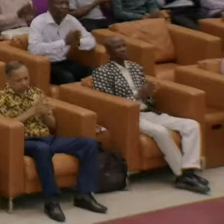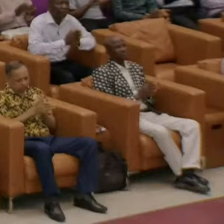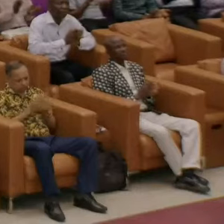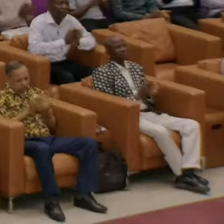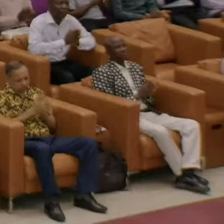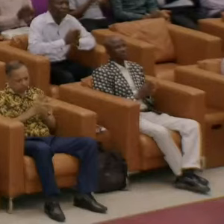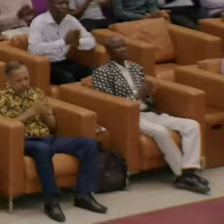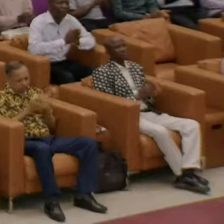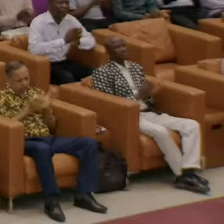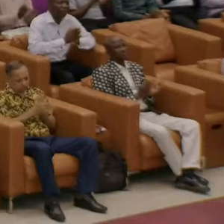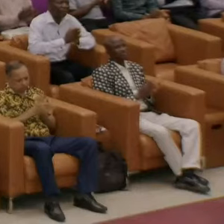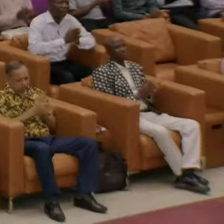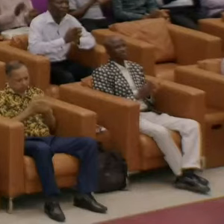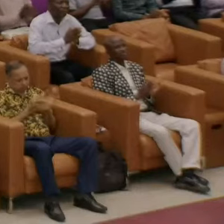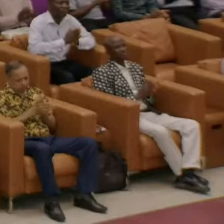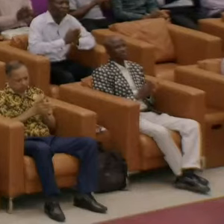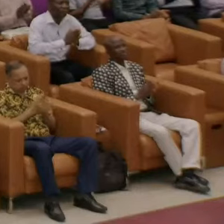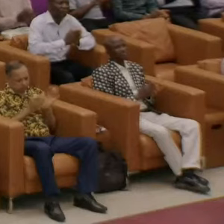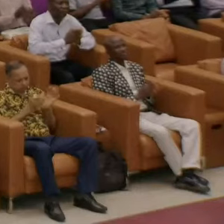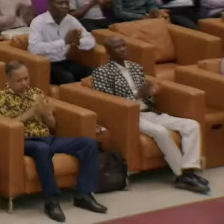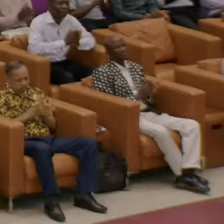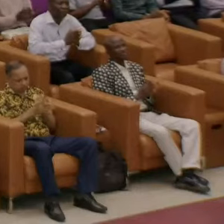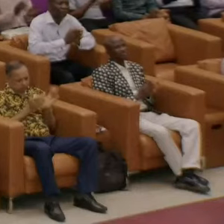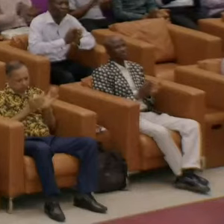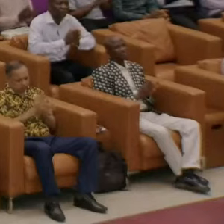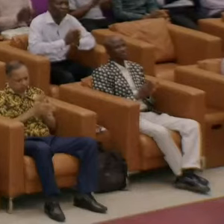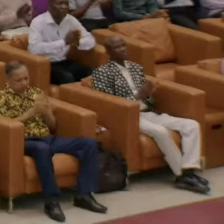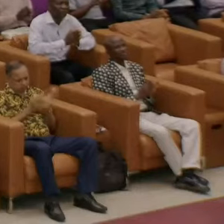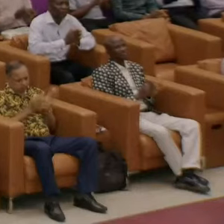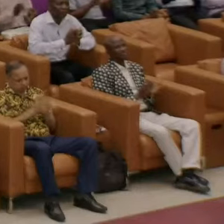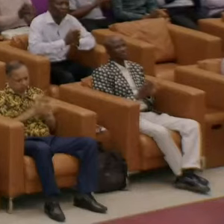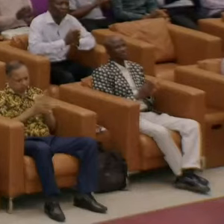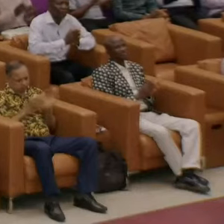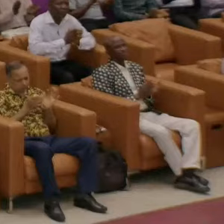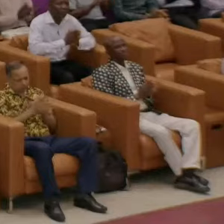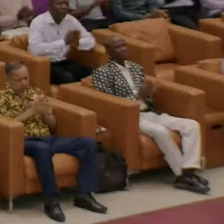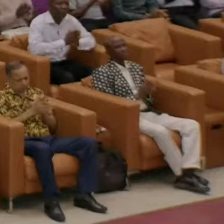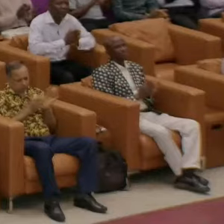He went for me. He went for me